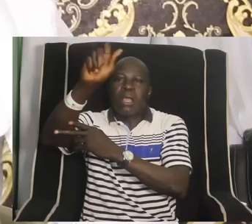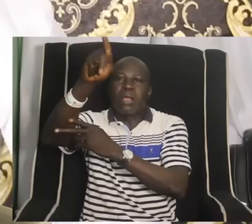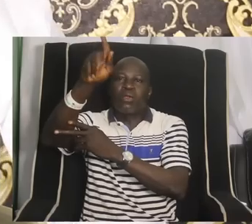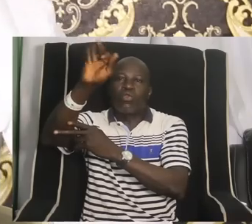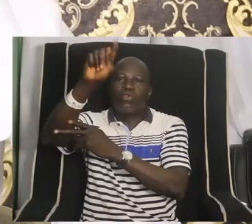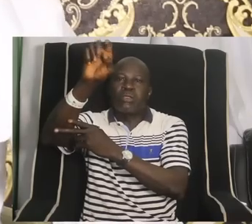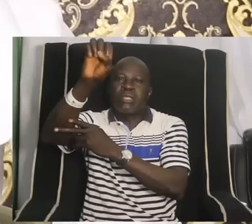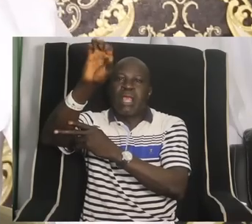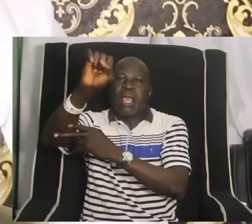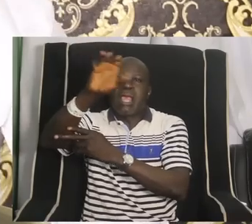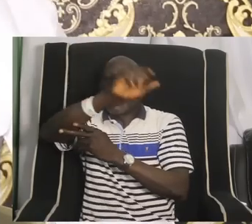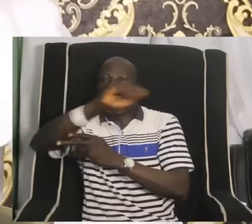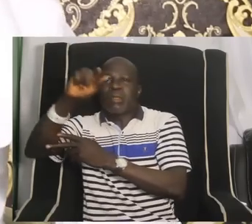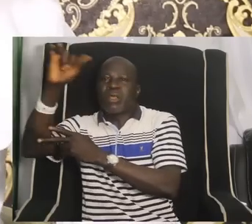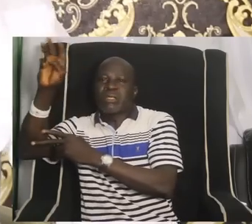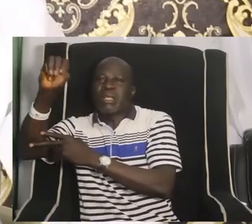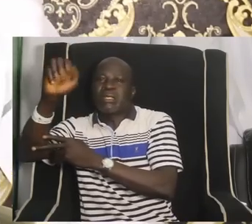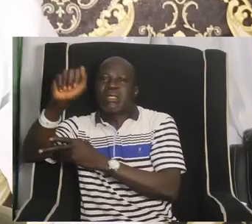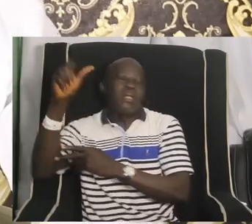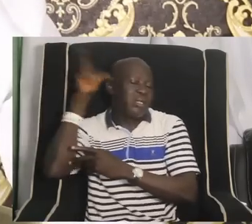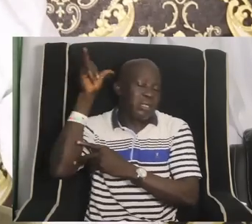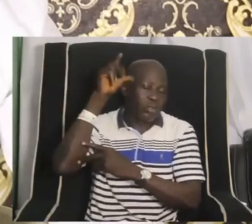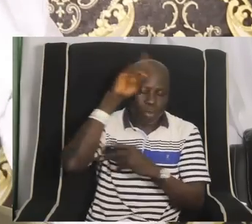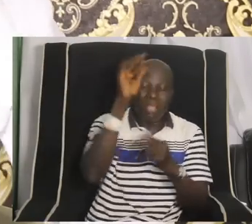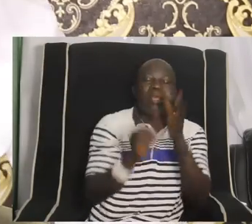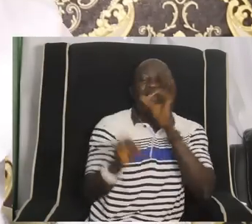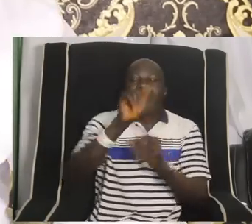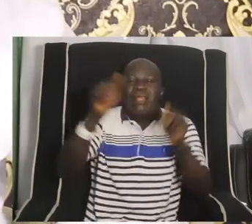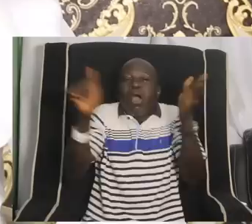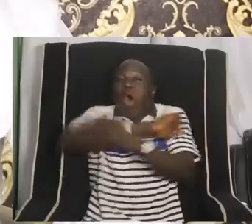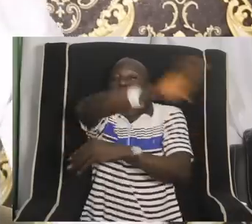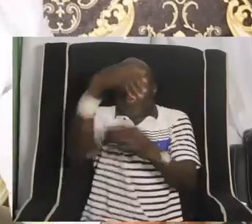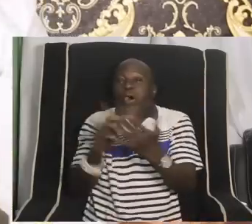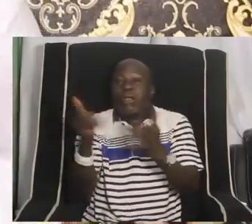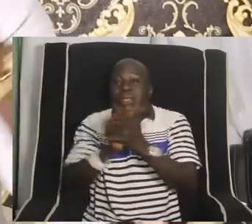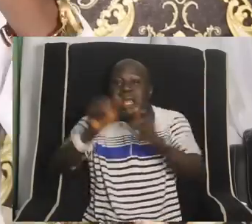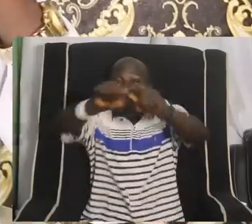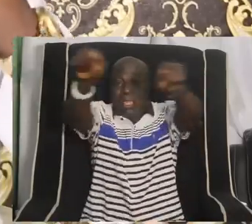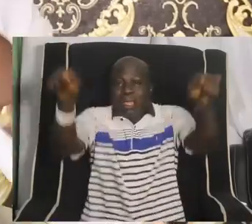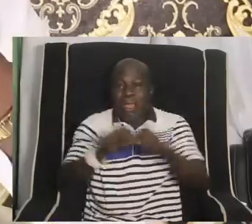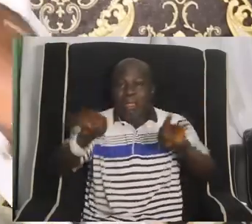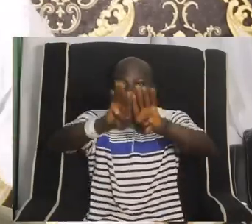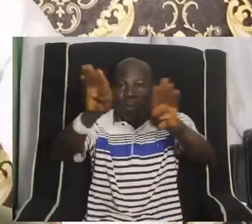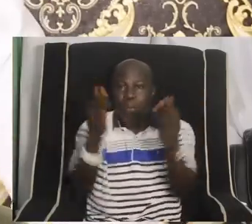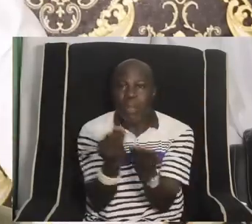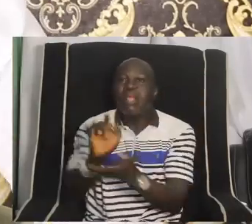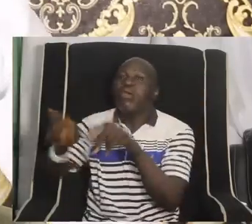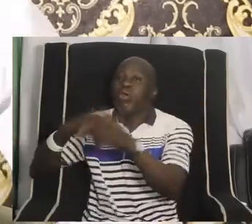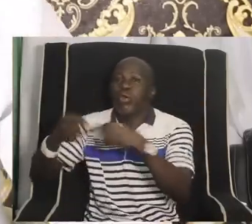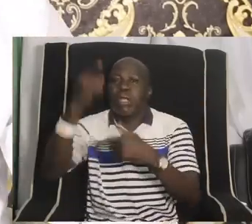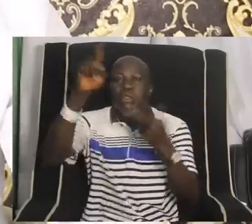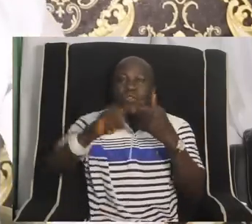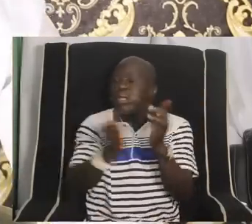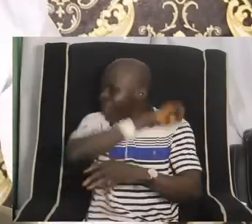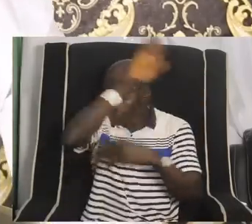Akute, Igando, Asese, this is we are not the same people. Go there today. Oh, but